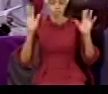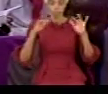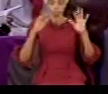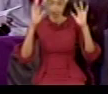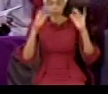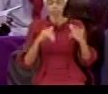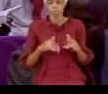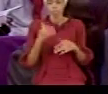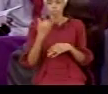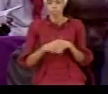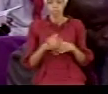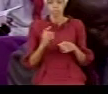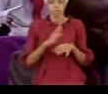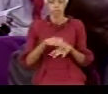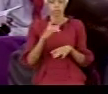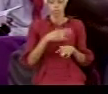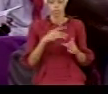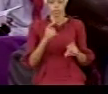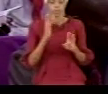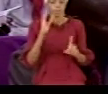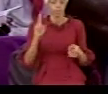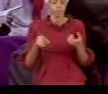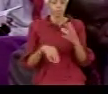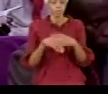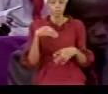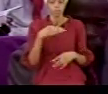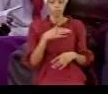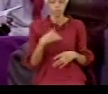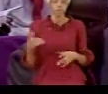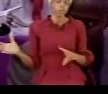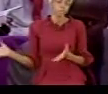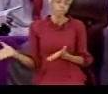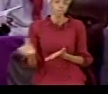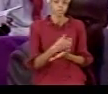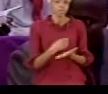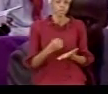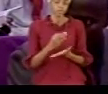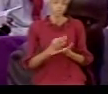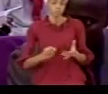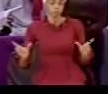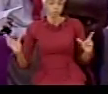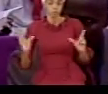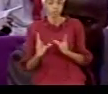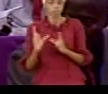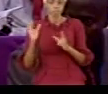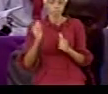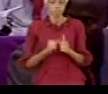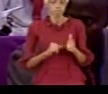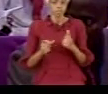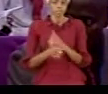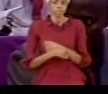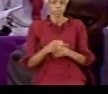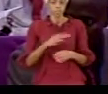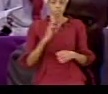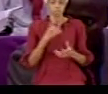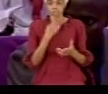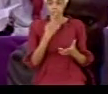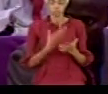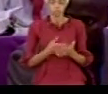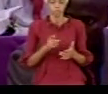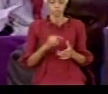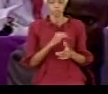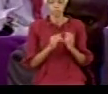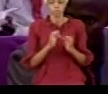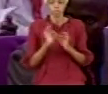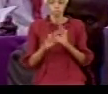a certain rate every day, that I may prove them whether they will walk in my law or no. And it shall come to pass that on